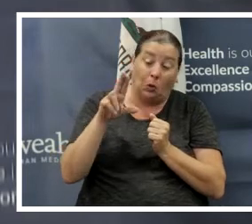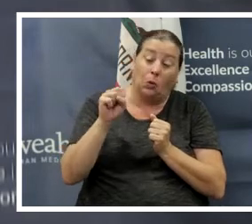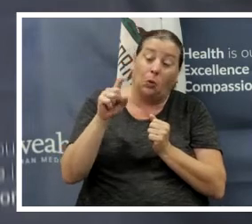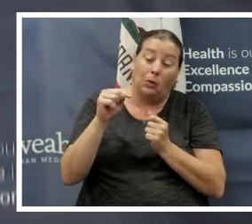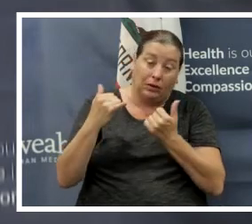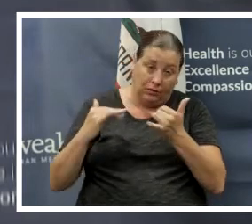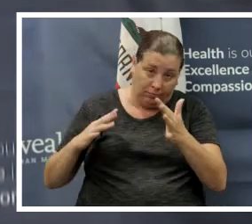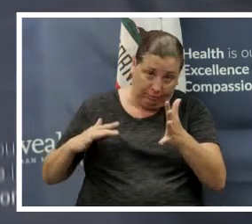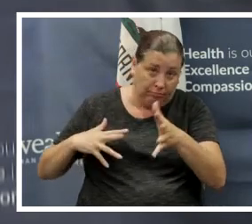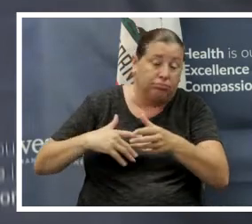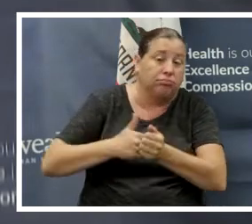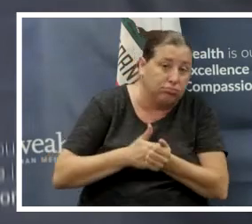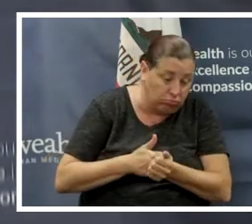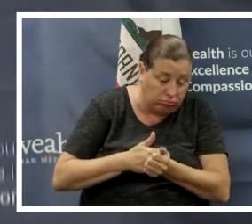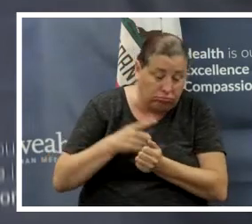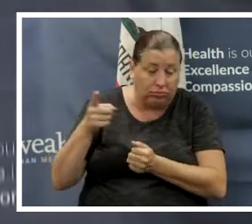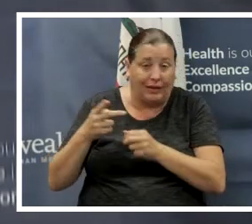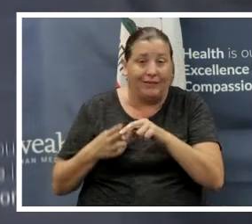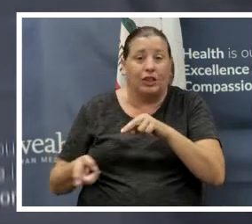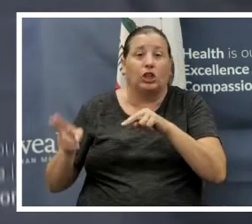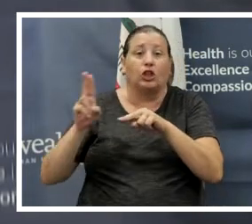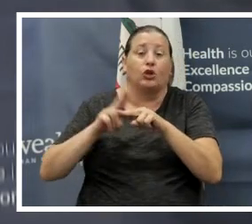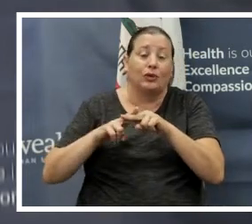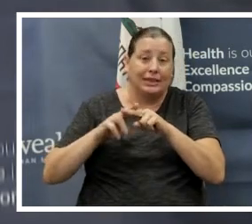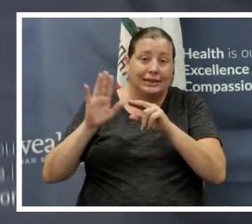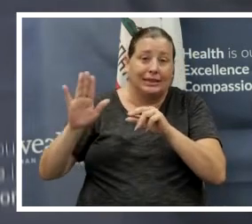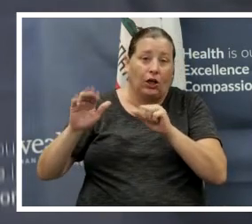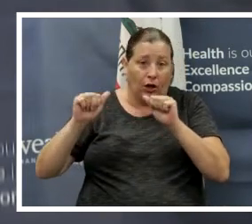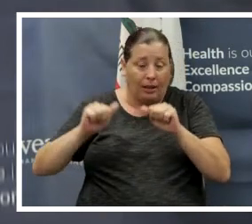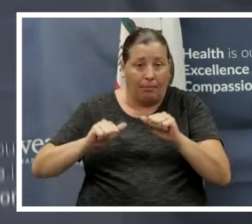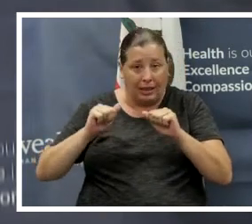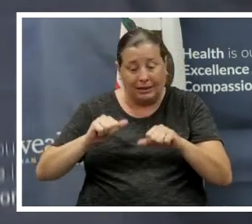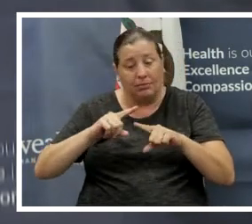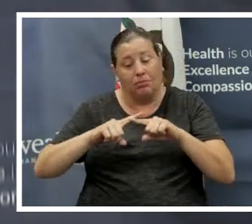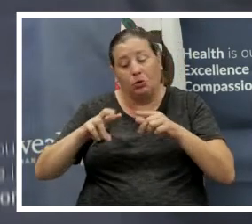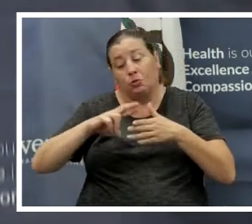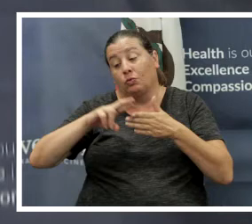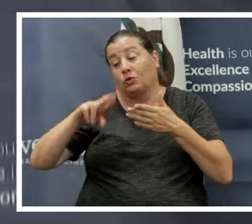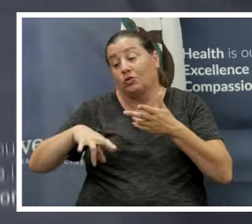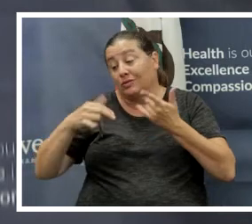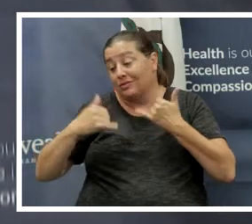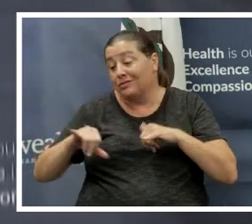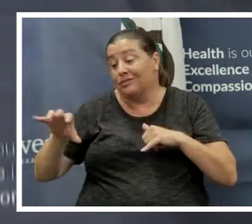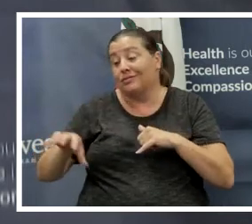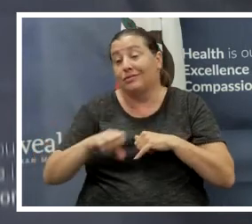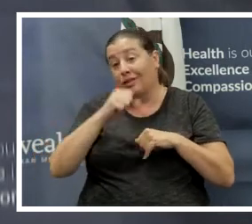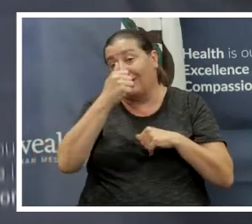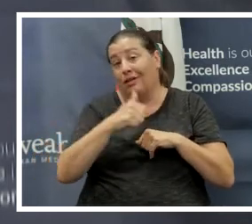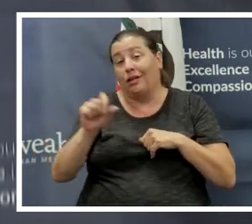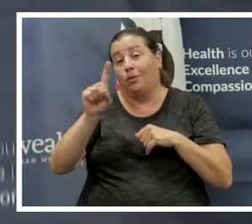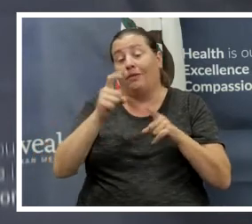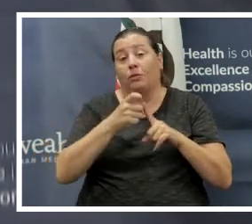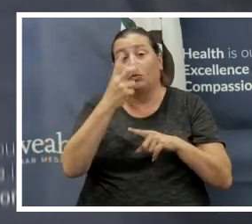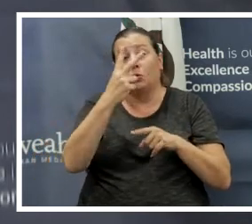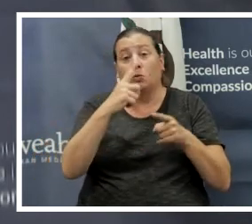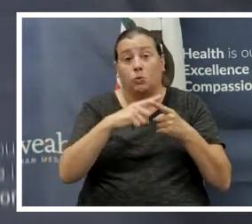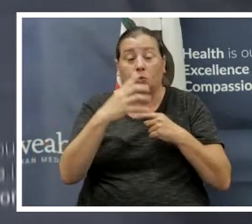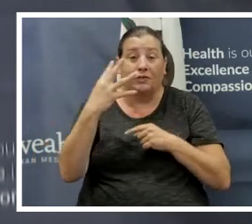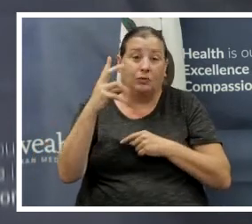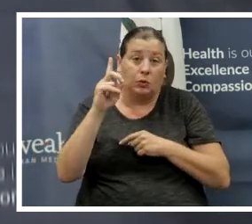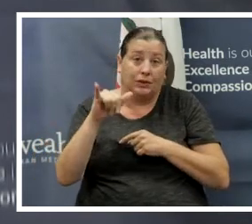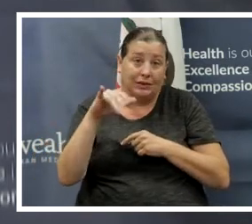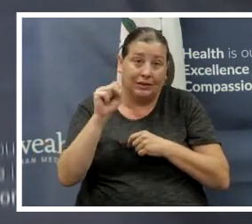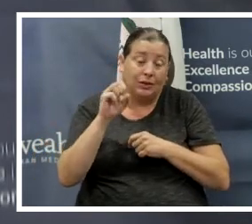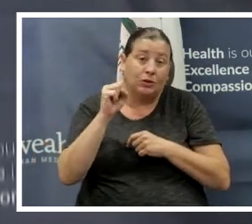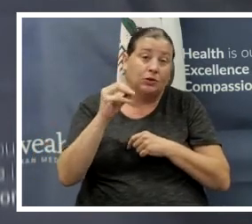They've increased their throughput capacity, but results are still taking anywhere from 2 to 4 days. So